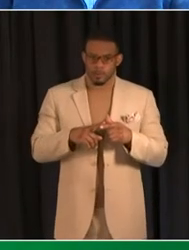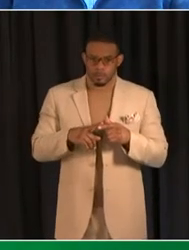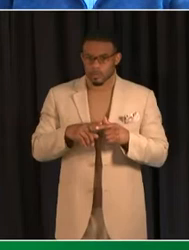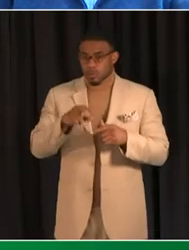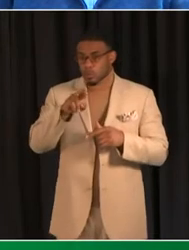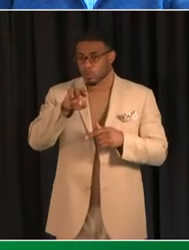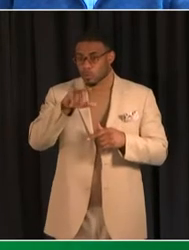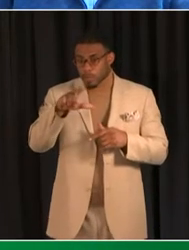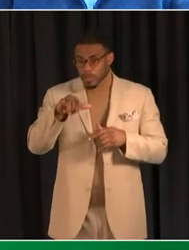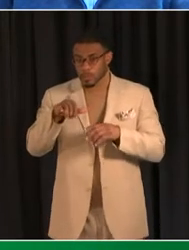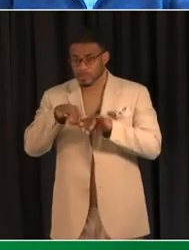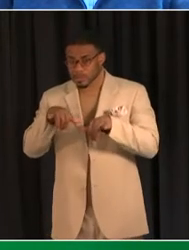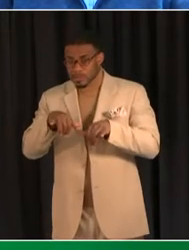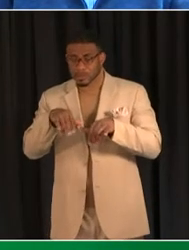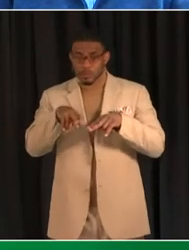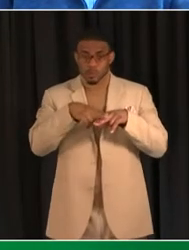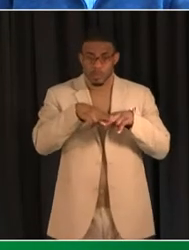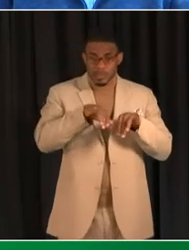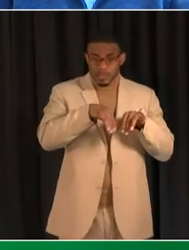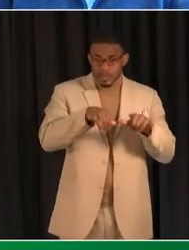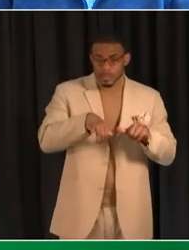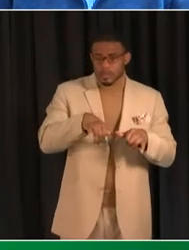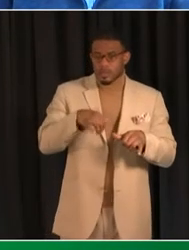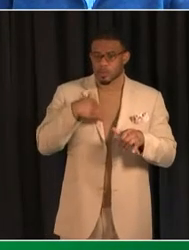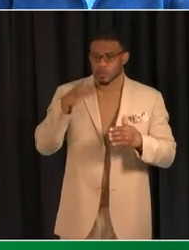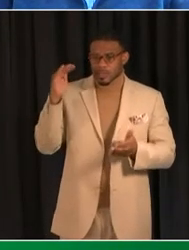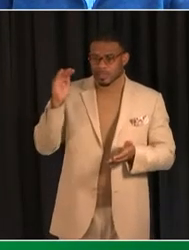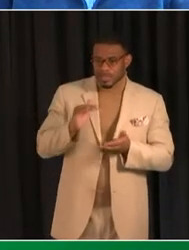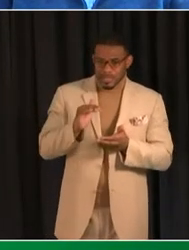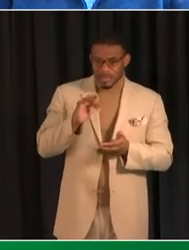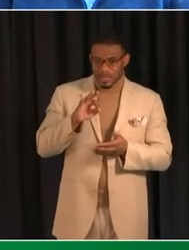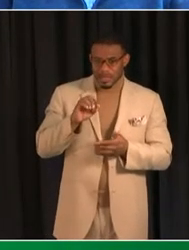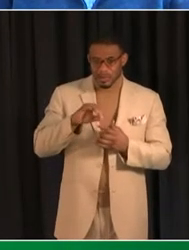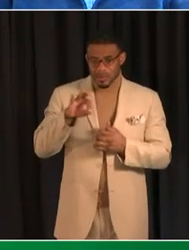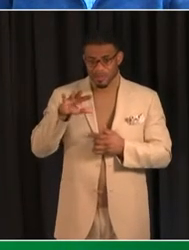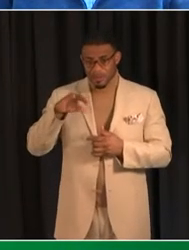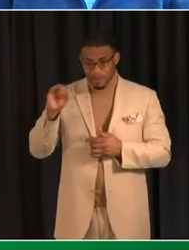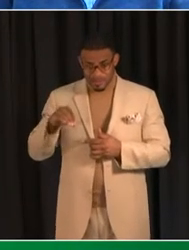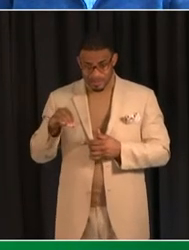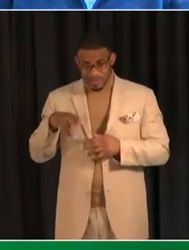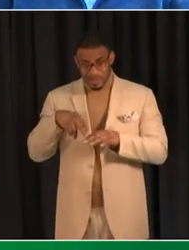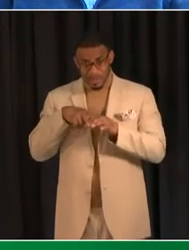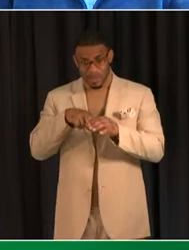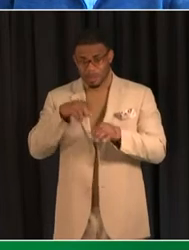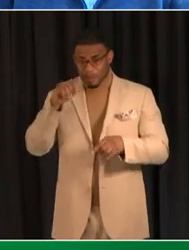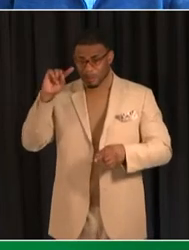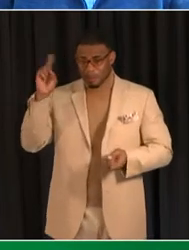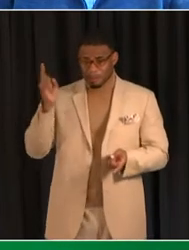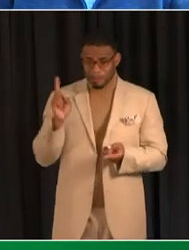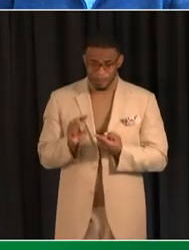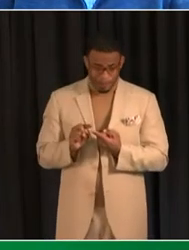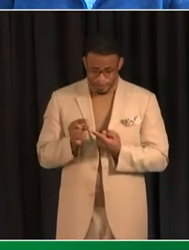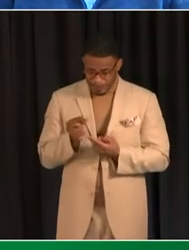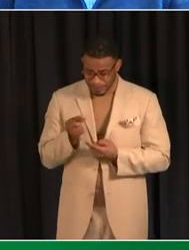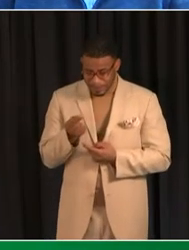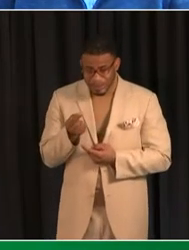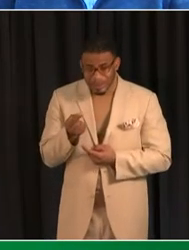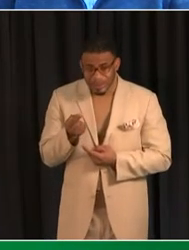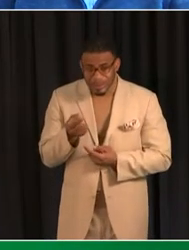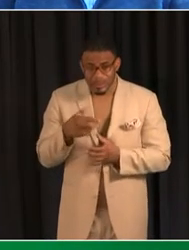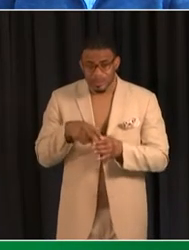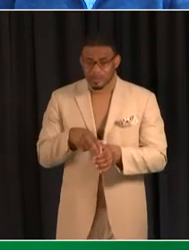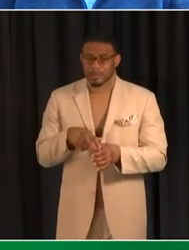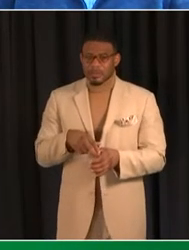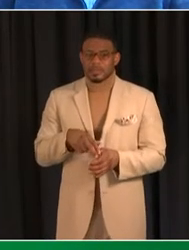our rail system and our transit system. We're down 90 to 95% in ridership, and as